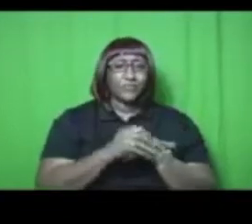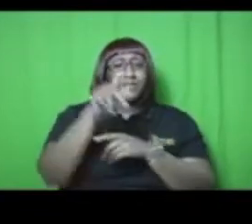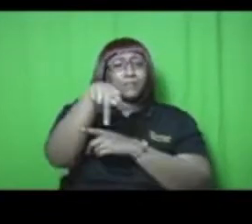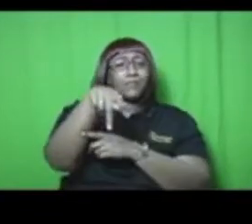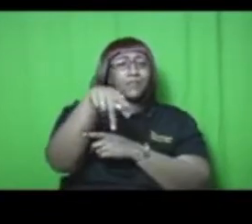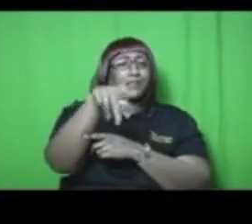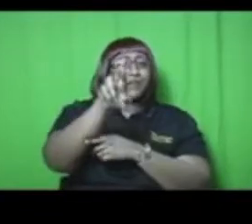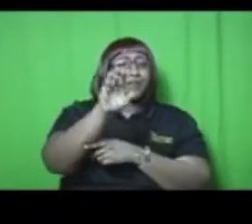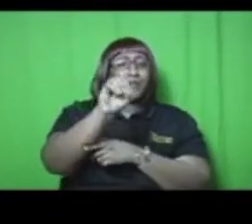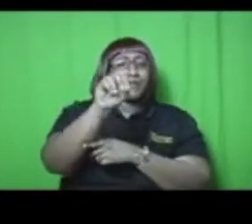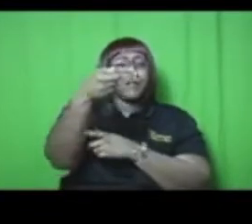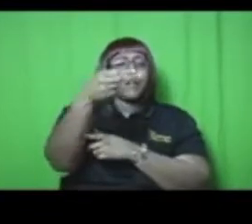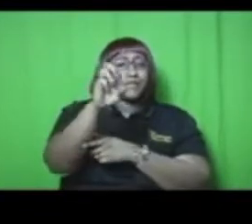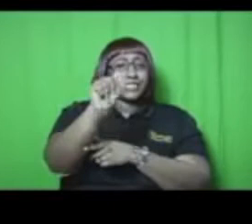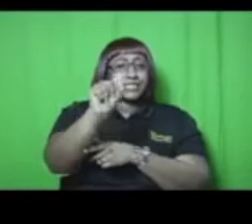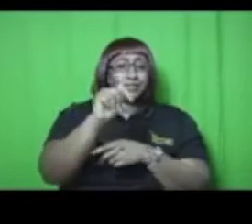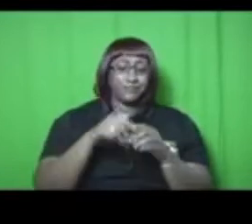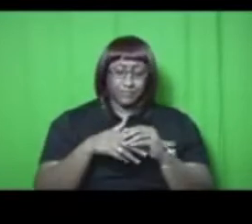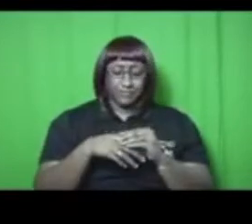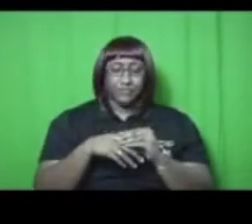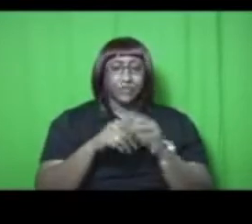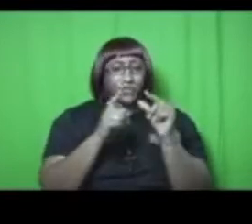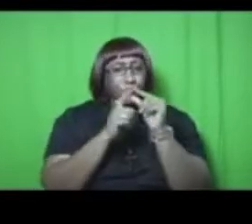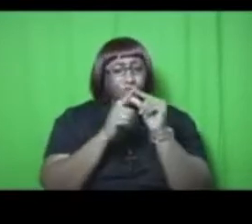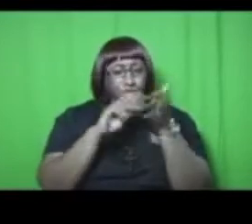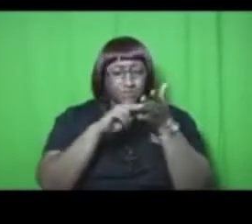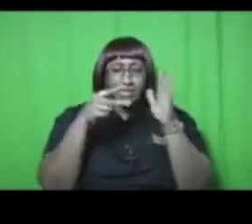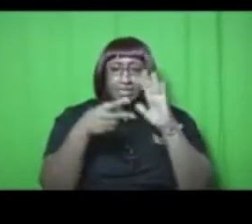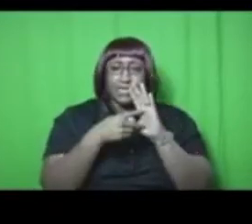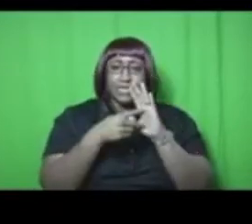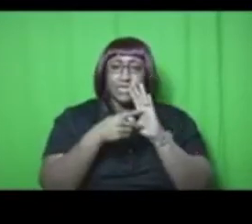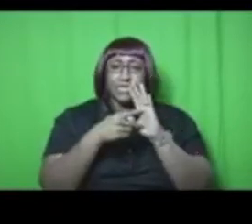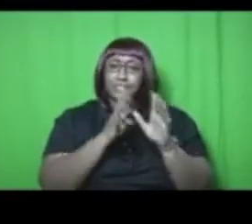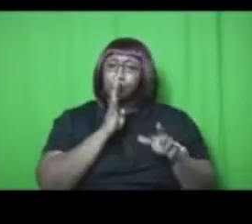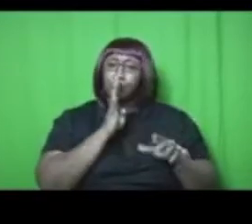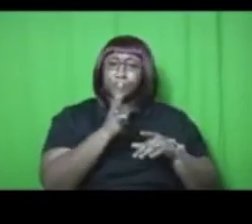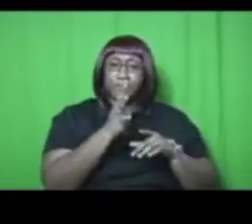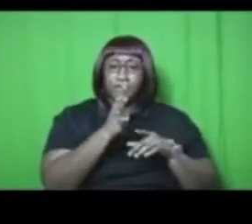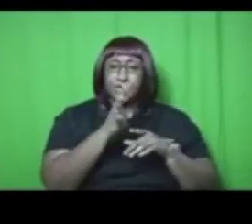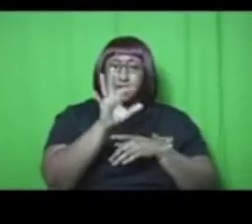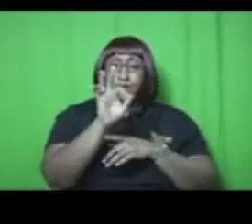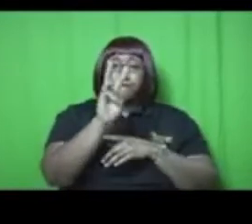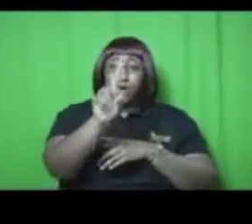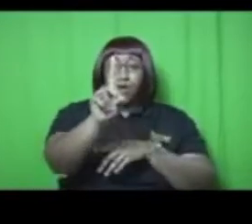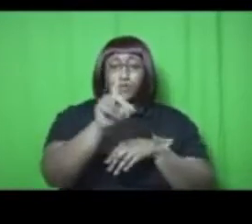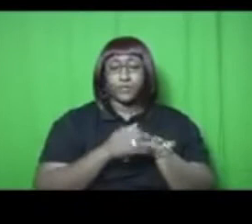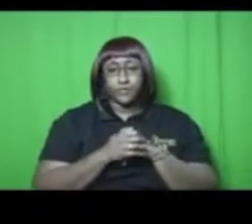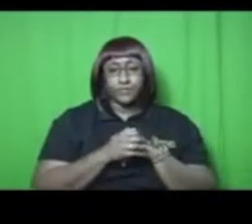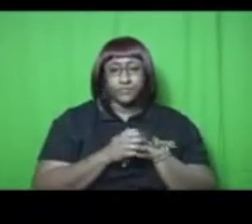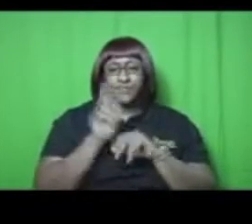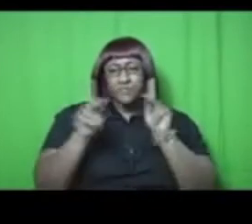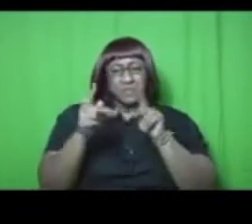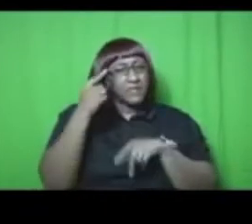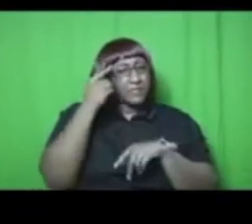I did some teaching on this a couple of years ago. But the word prophet means to speak forth. Okay, now, people